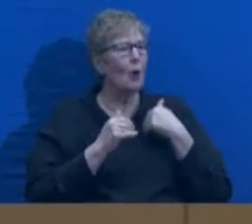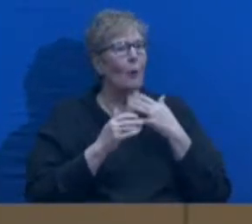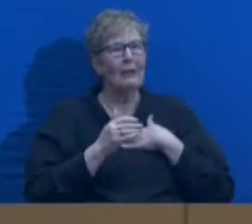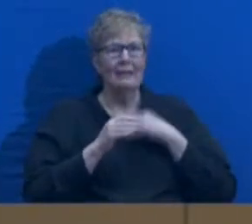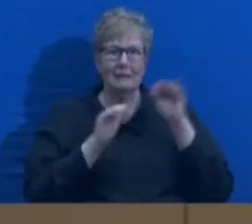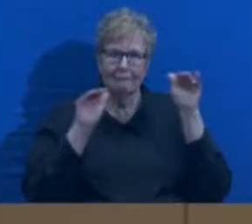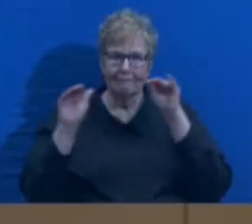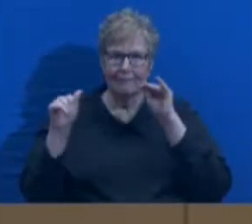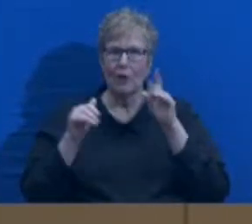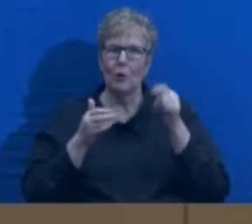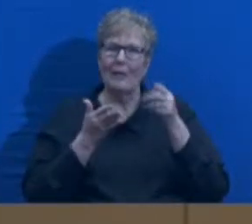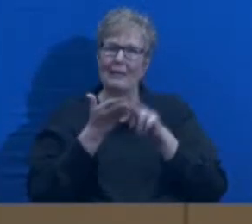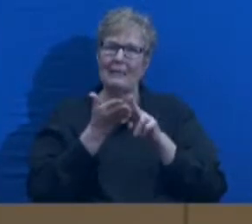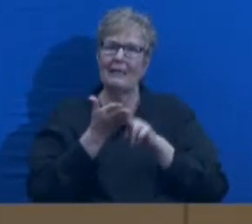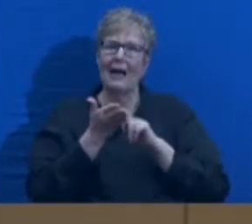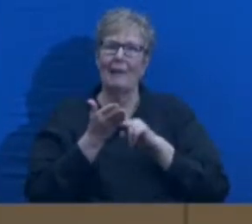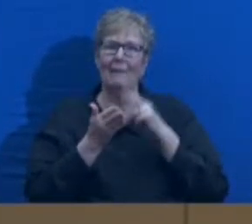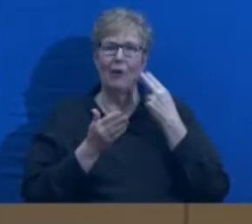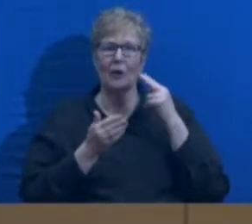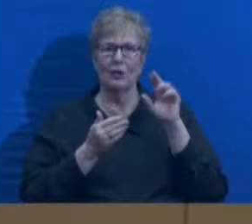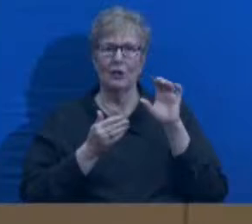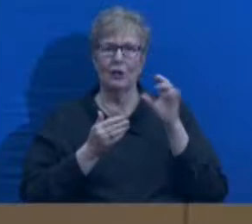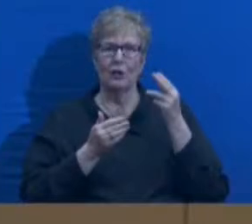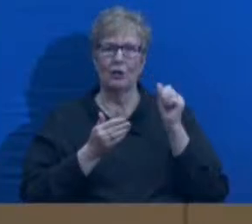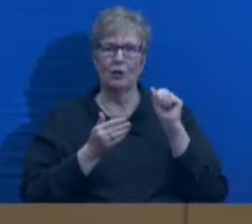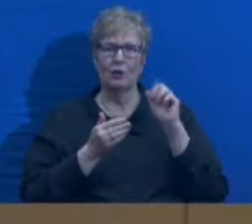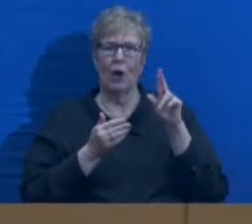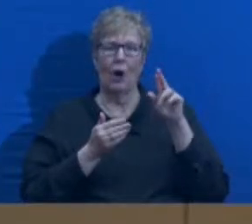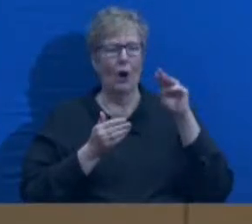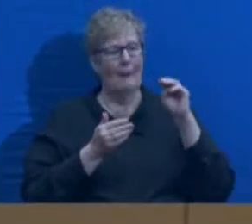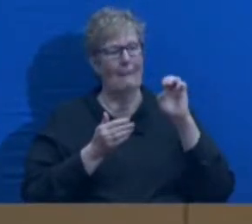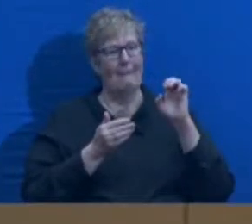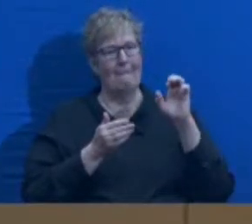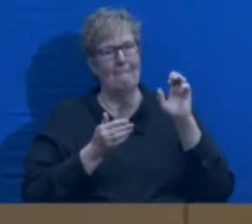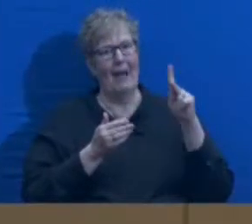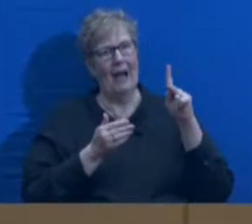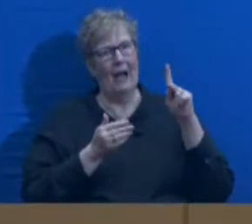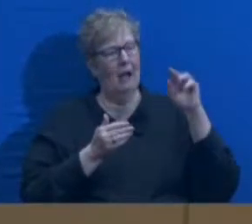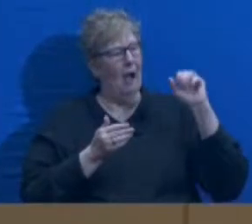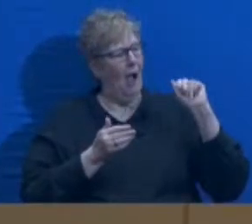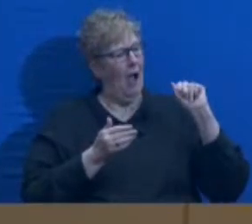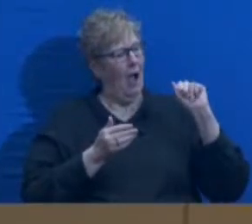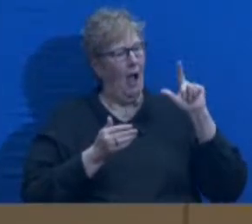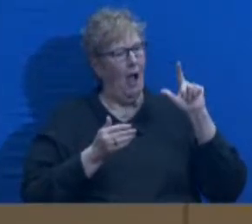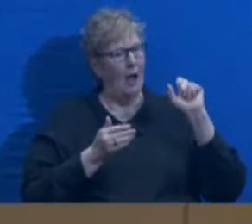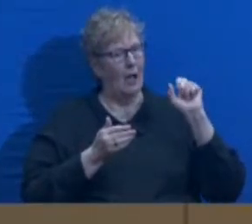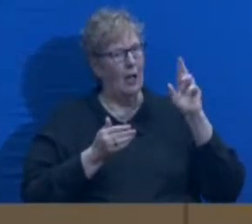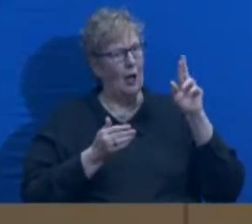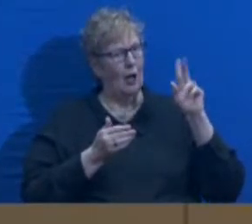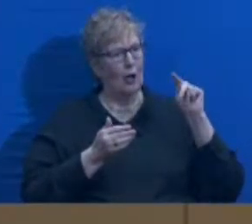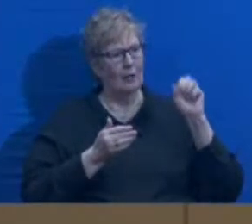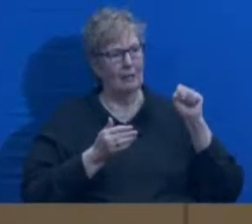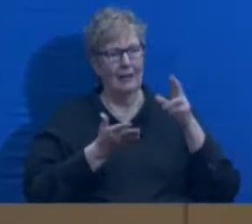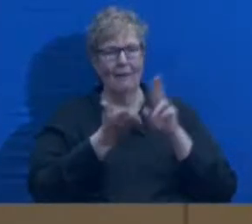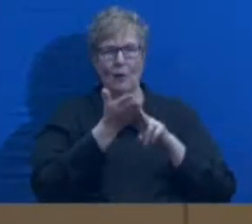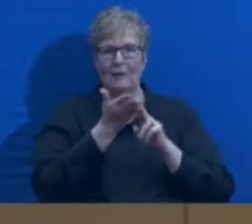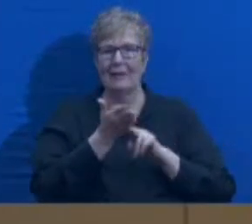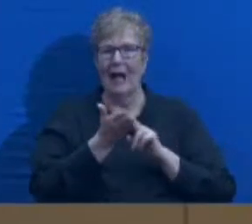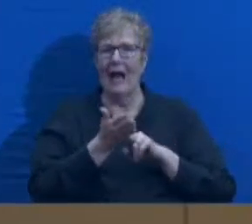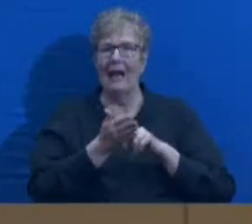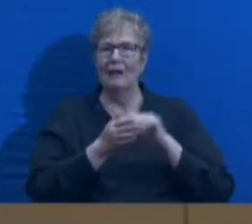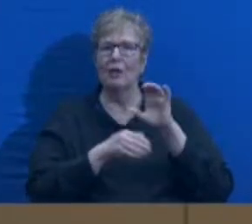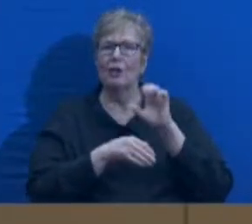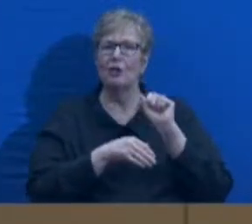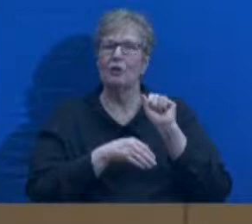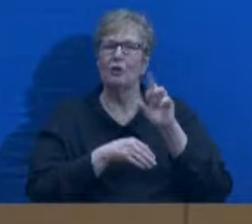to register for charmic alerts at charlomagealerts.org. And for the media today that are watching this, please get that word out,